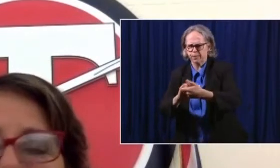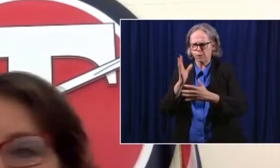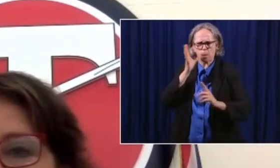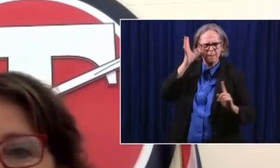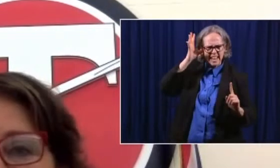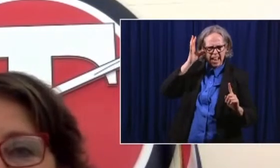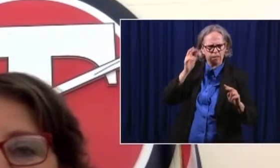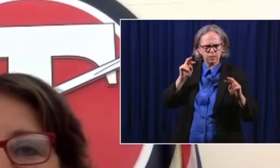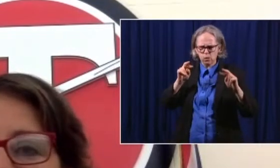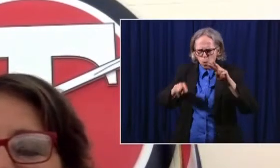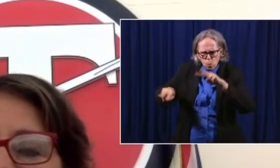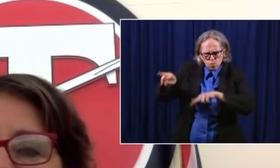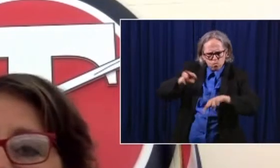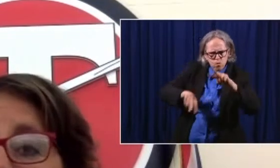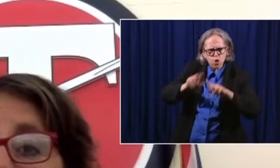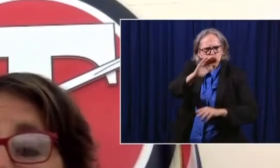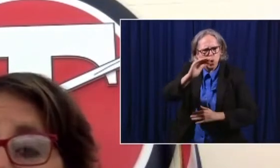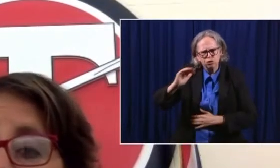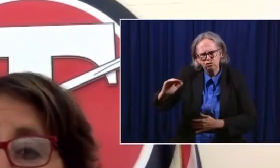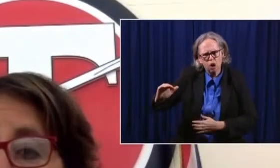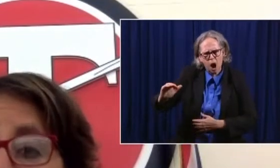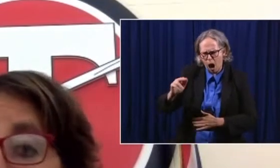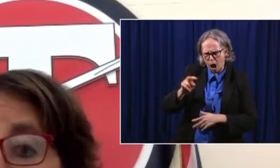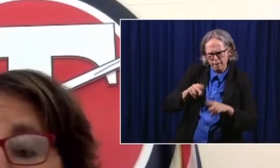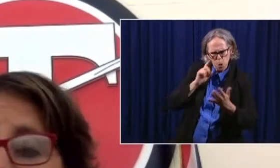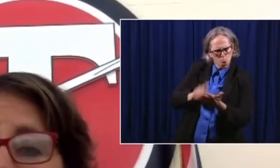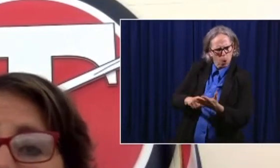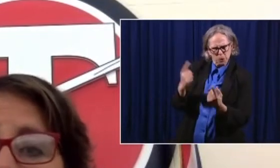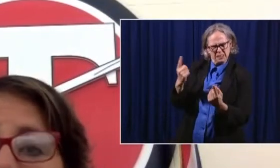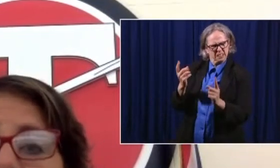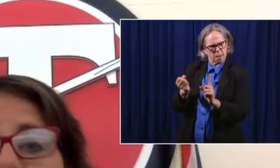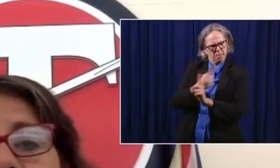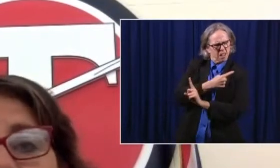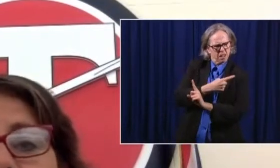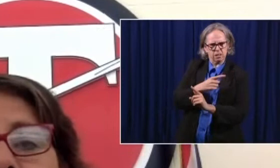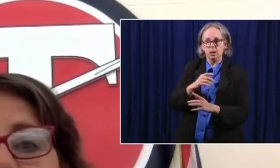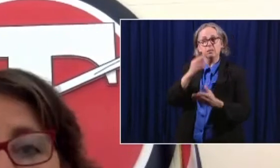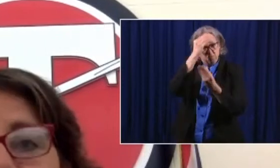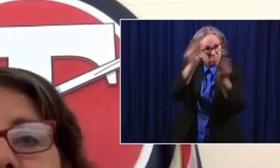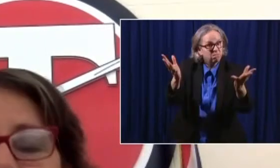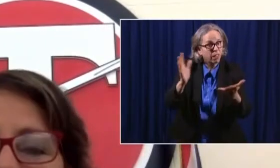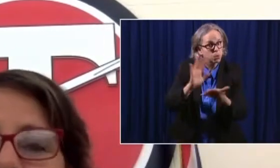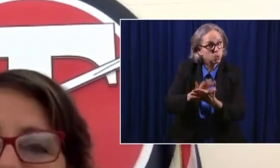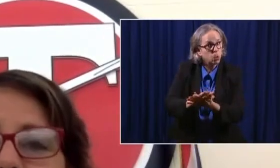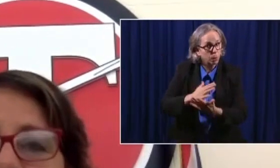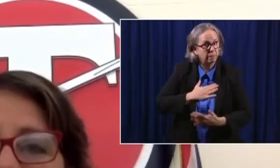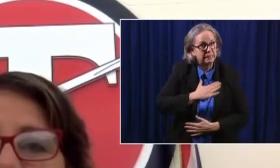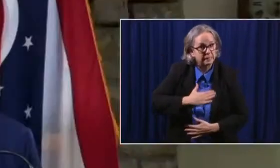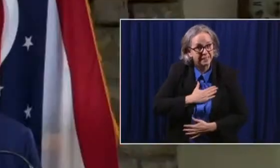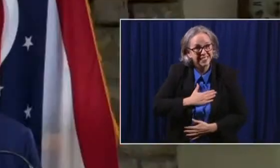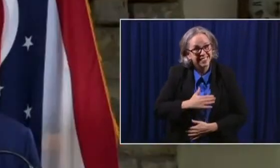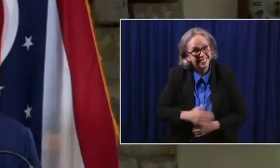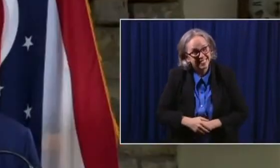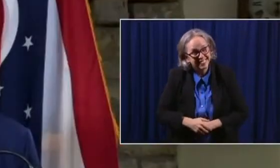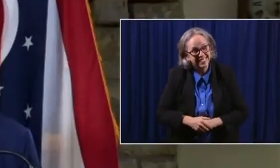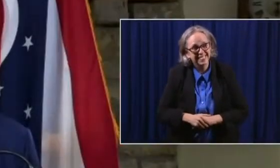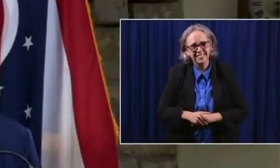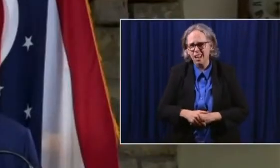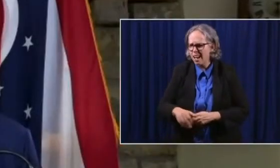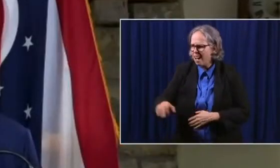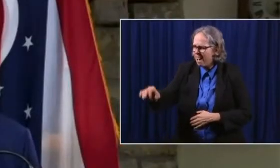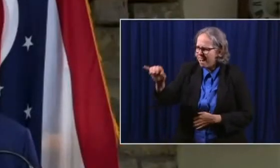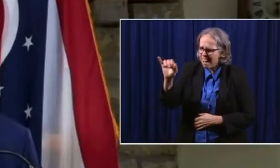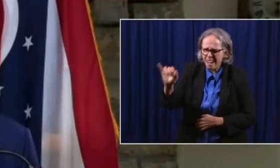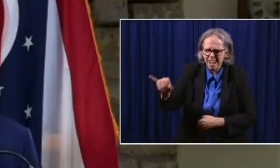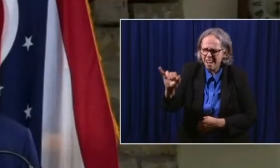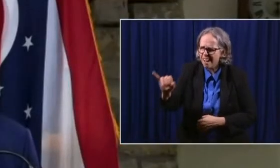changes that they may see in students and that they can contact the school immediately if they see those. Well, that's great.